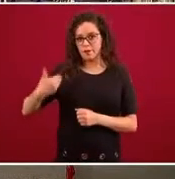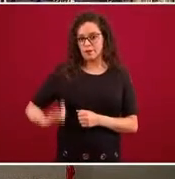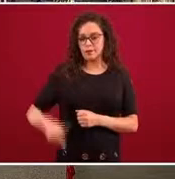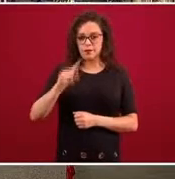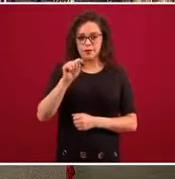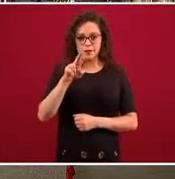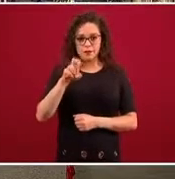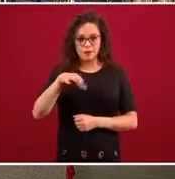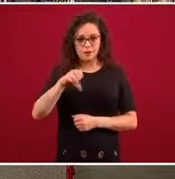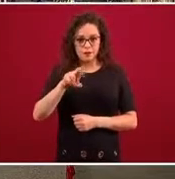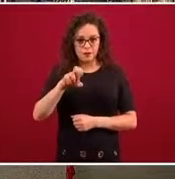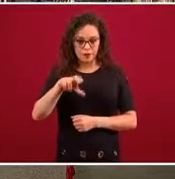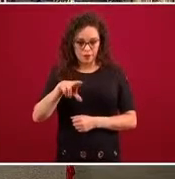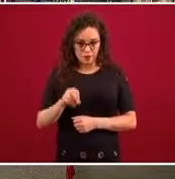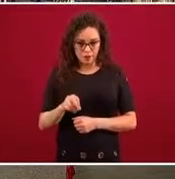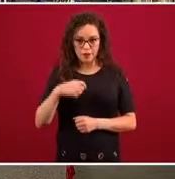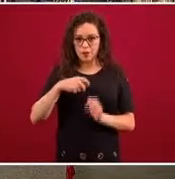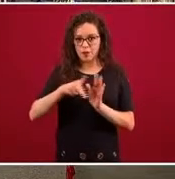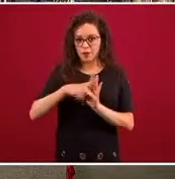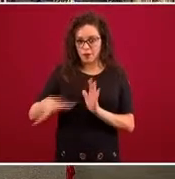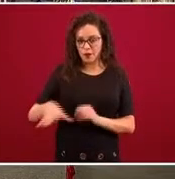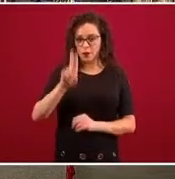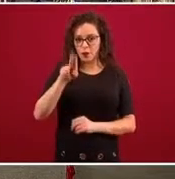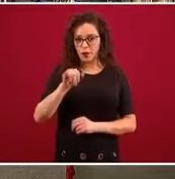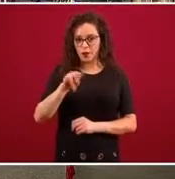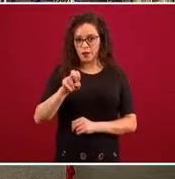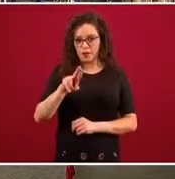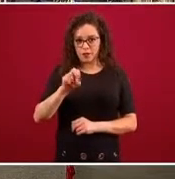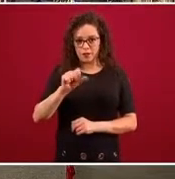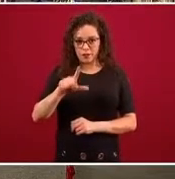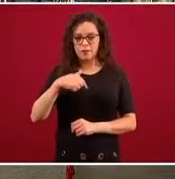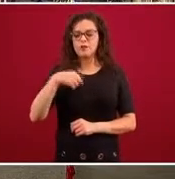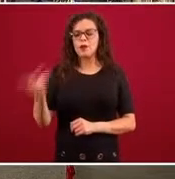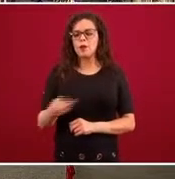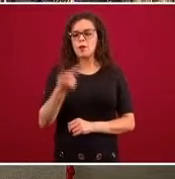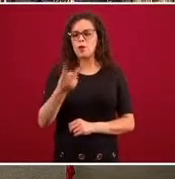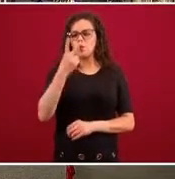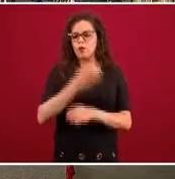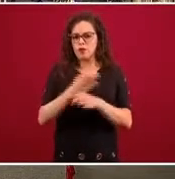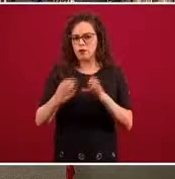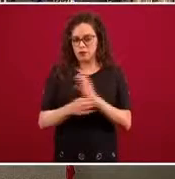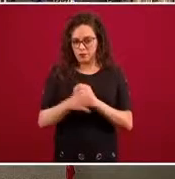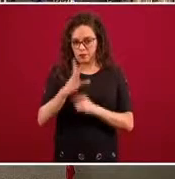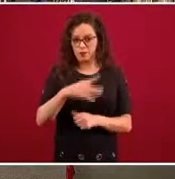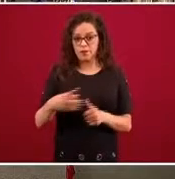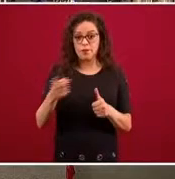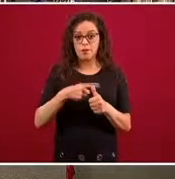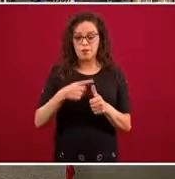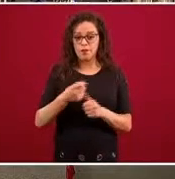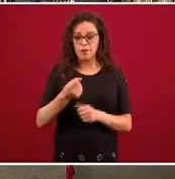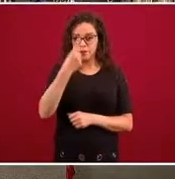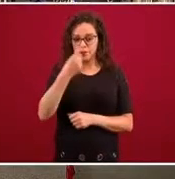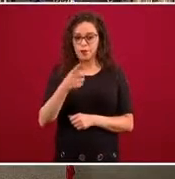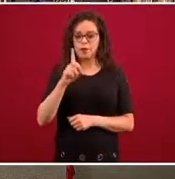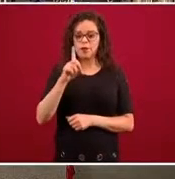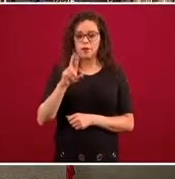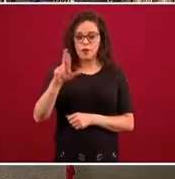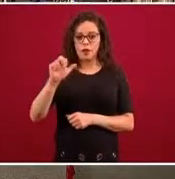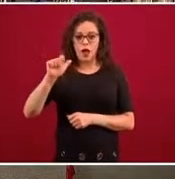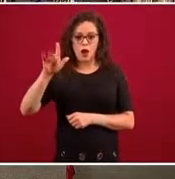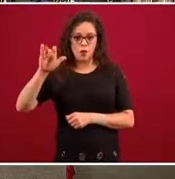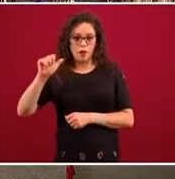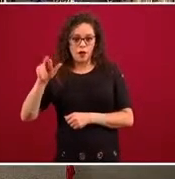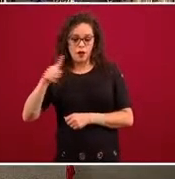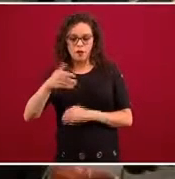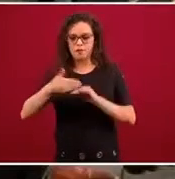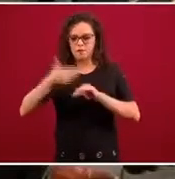Good evening. Tere Moreno from Universal Paper. I have a couple of questions about, the first one to Dr.